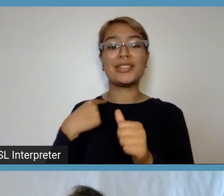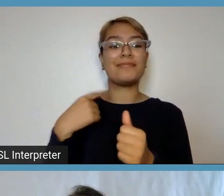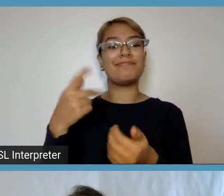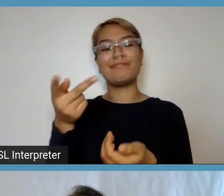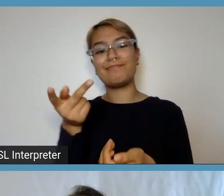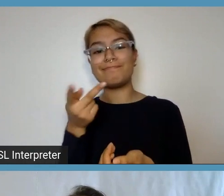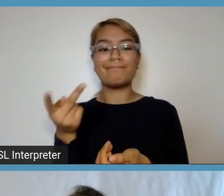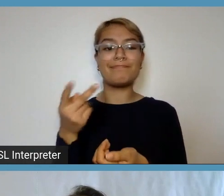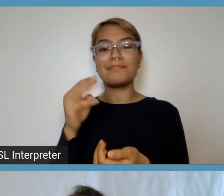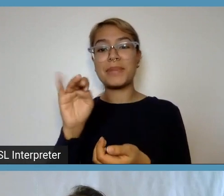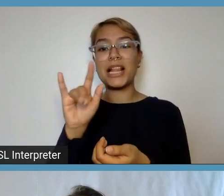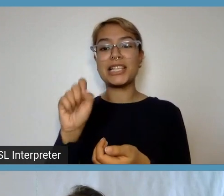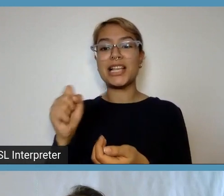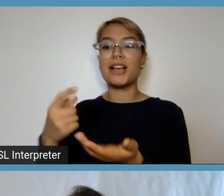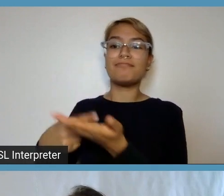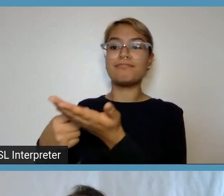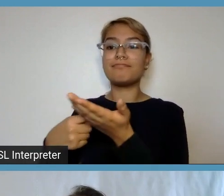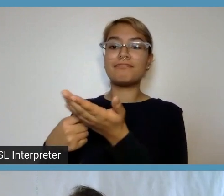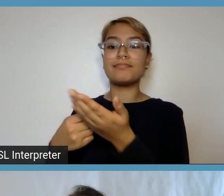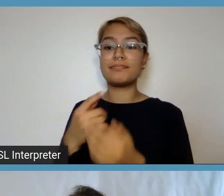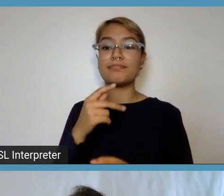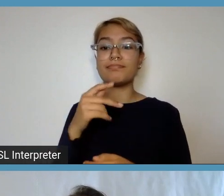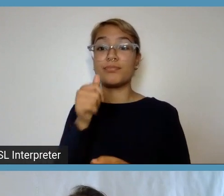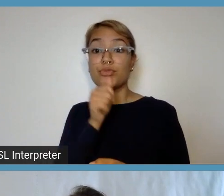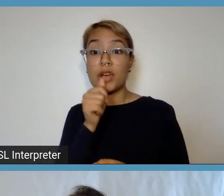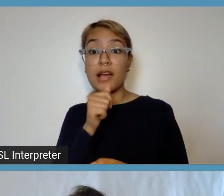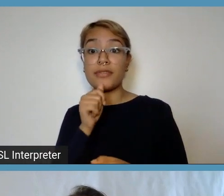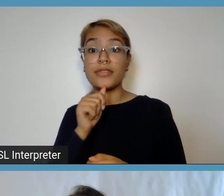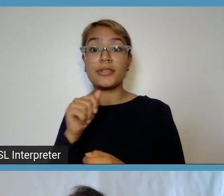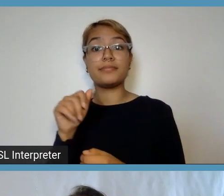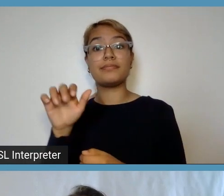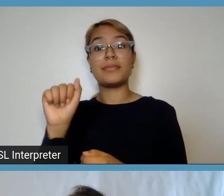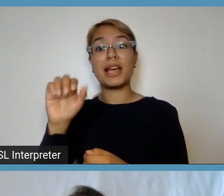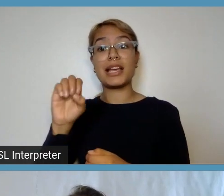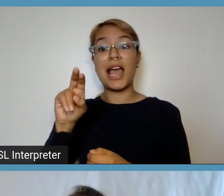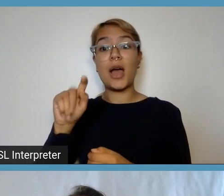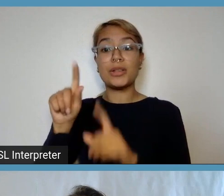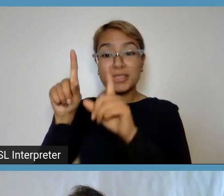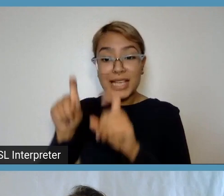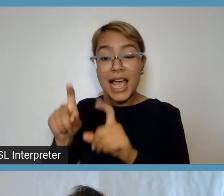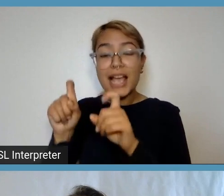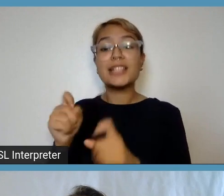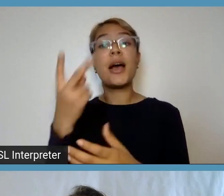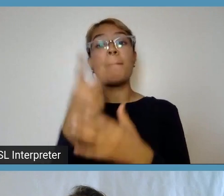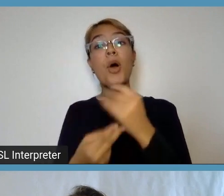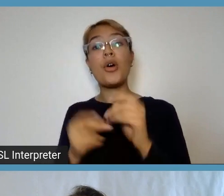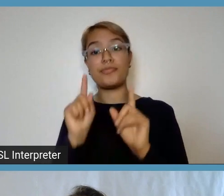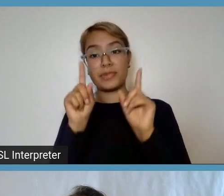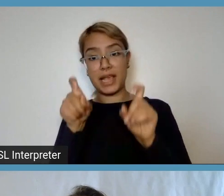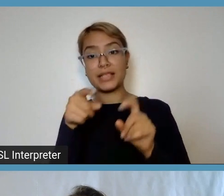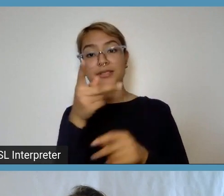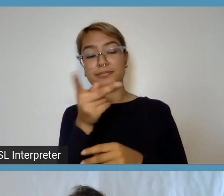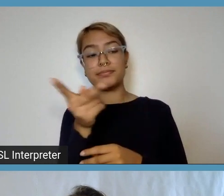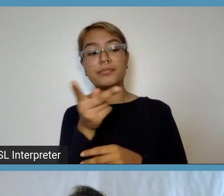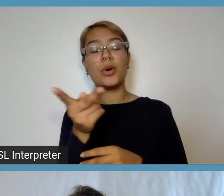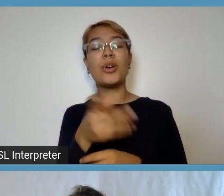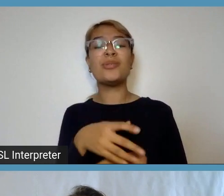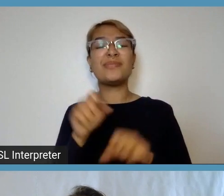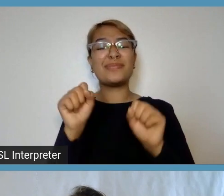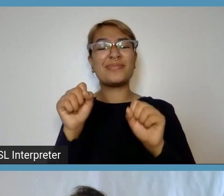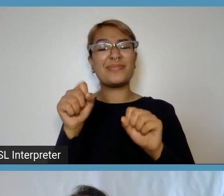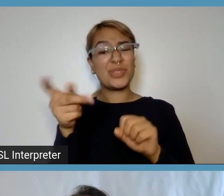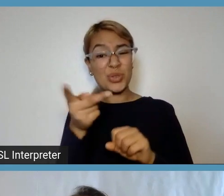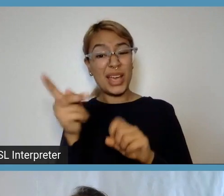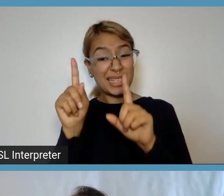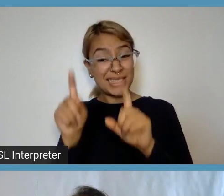you know, the fact that they have a private account to test. So I'm going to ask both of you this question. Have you ever tested a